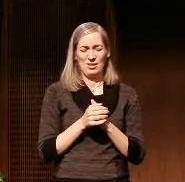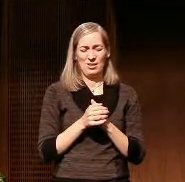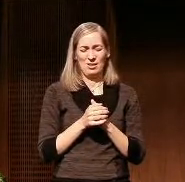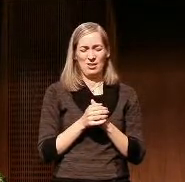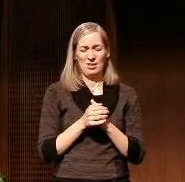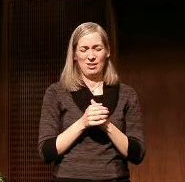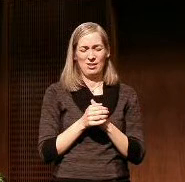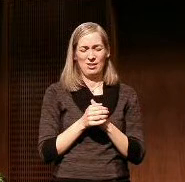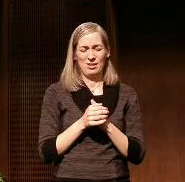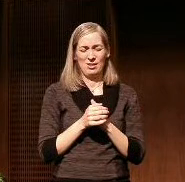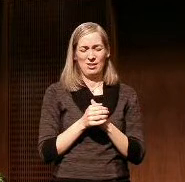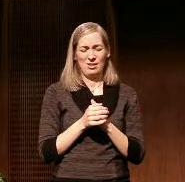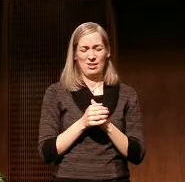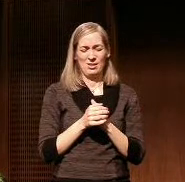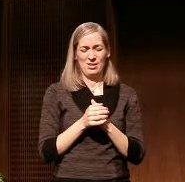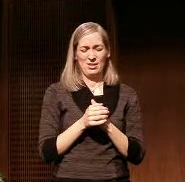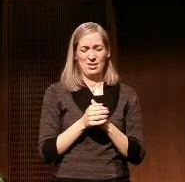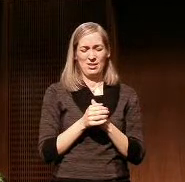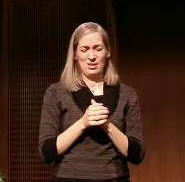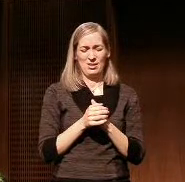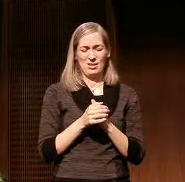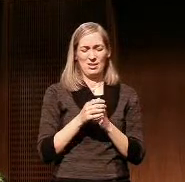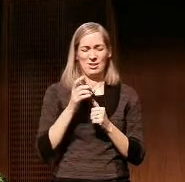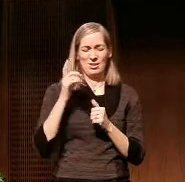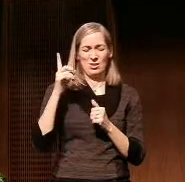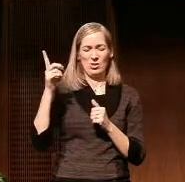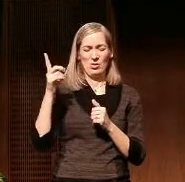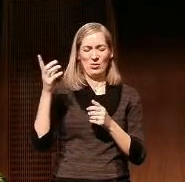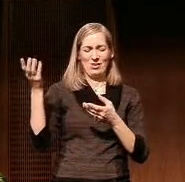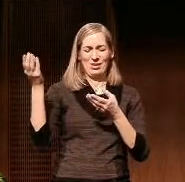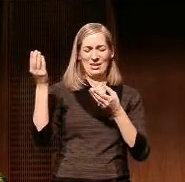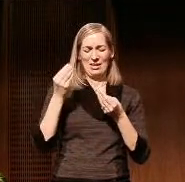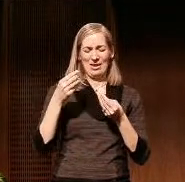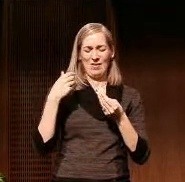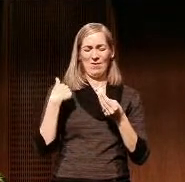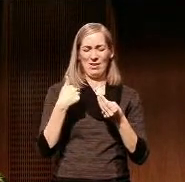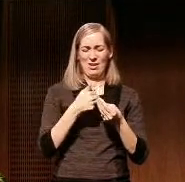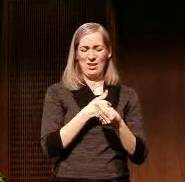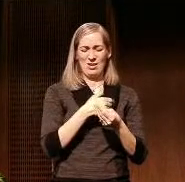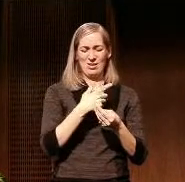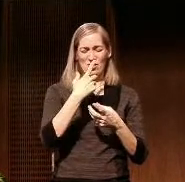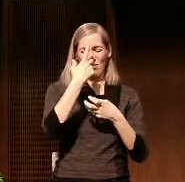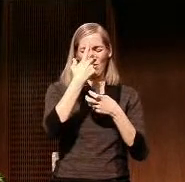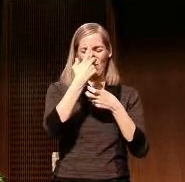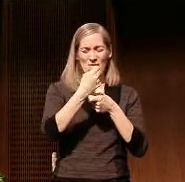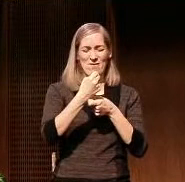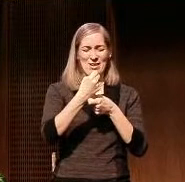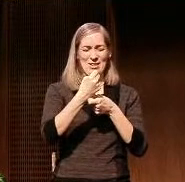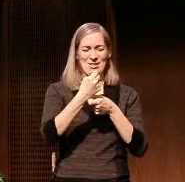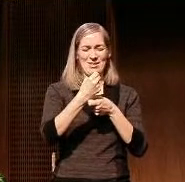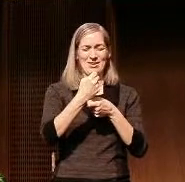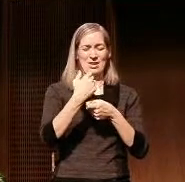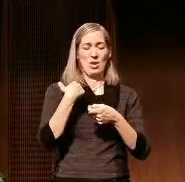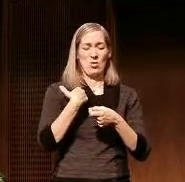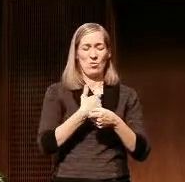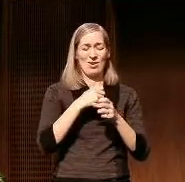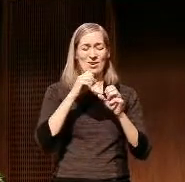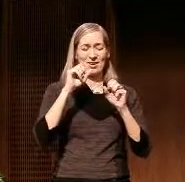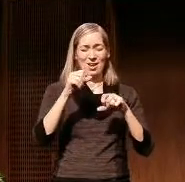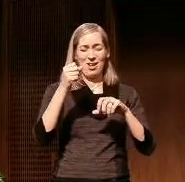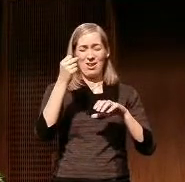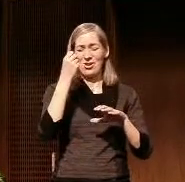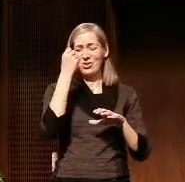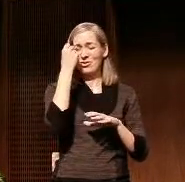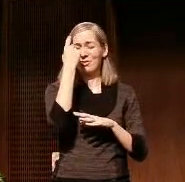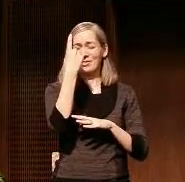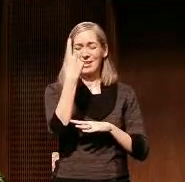in a way that we can be confident and we can understand that this